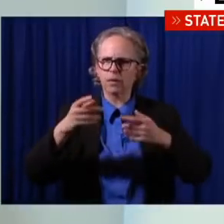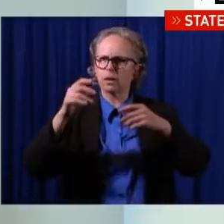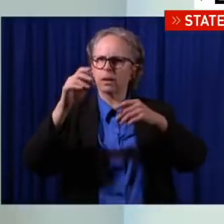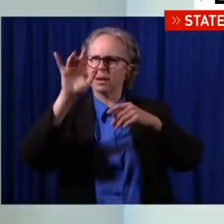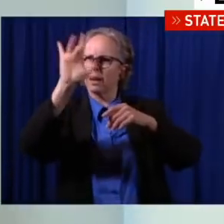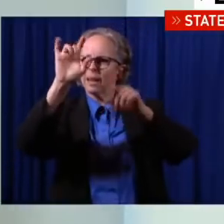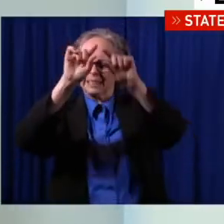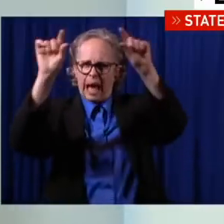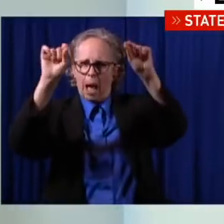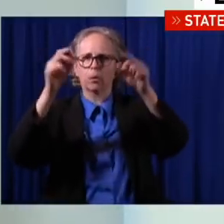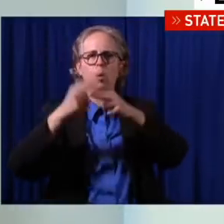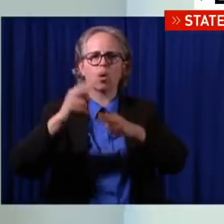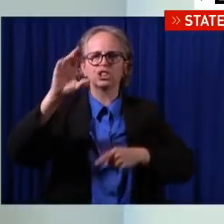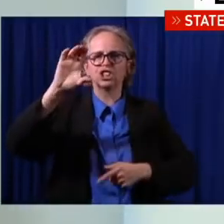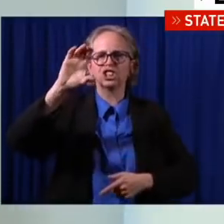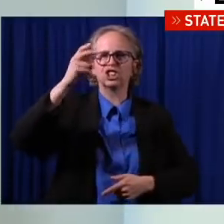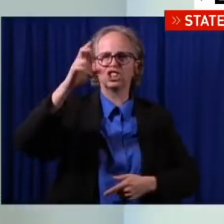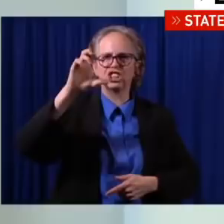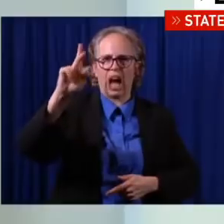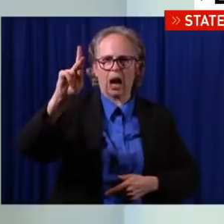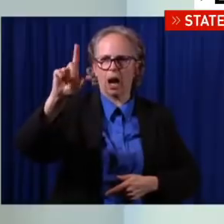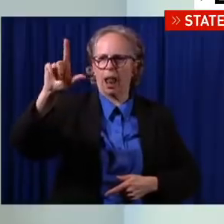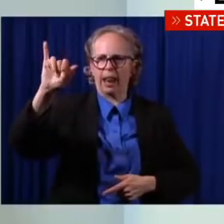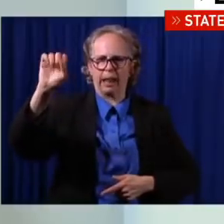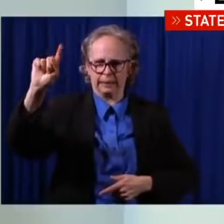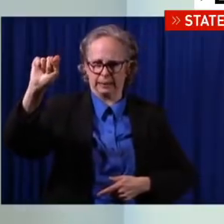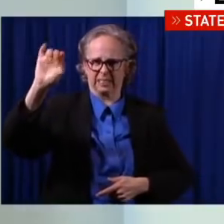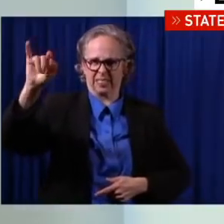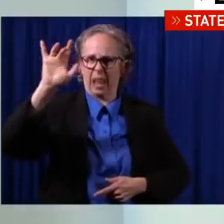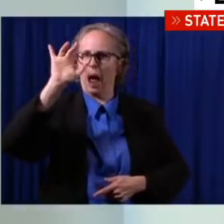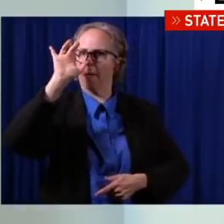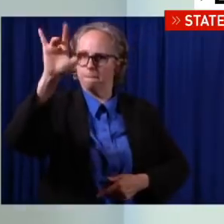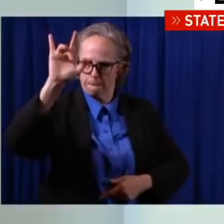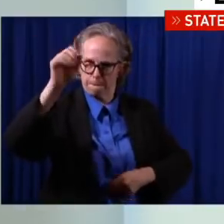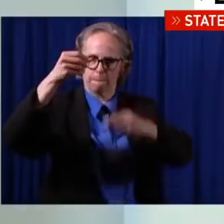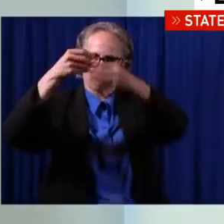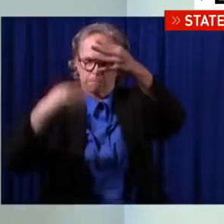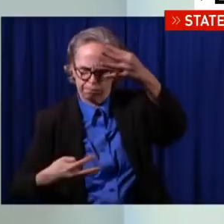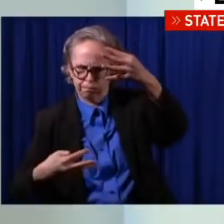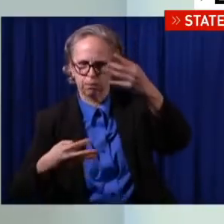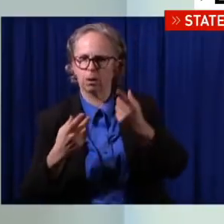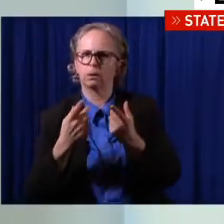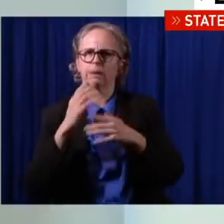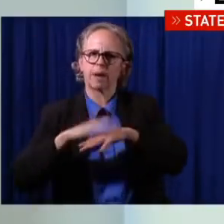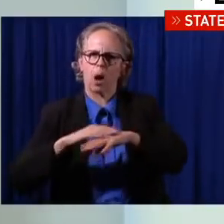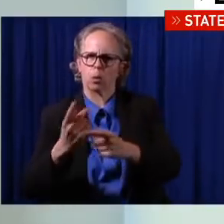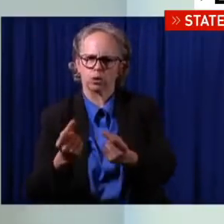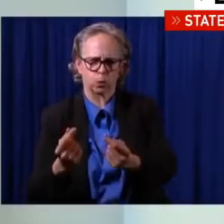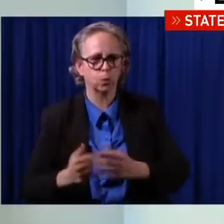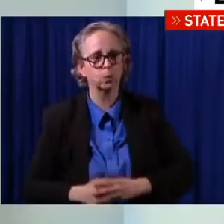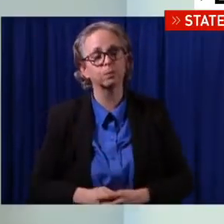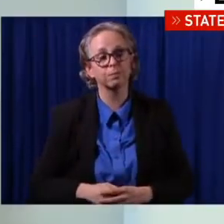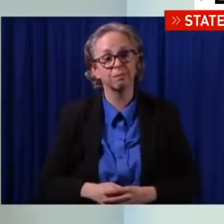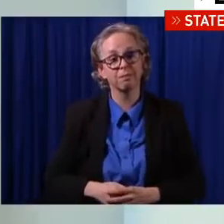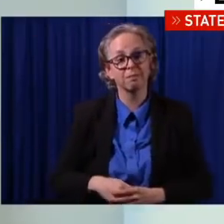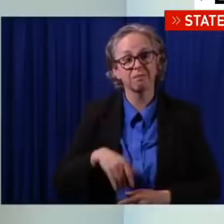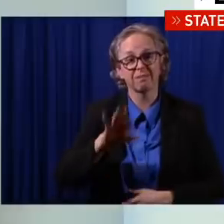to help avoid scams. Another consumer protection resource is at the Department of Commerce